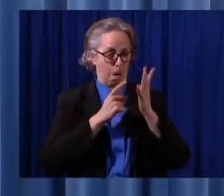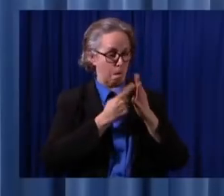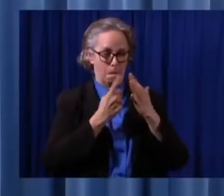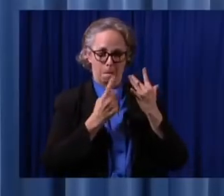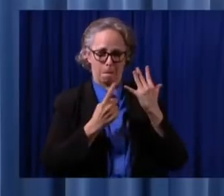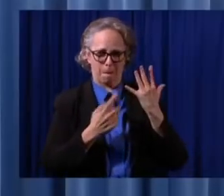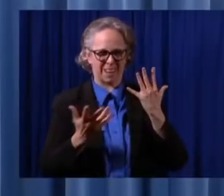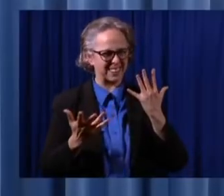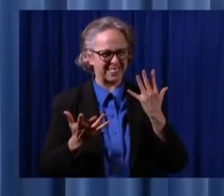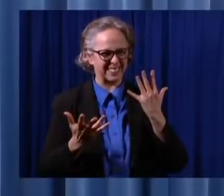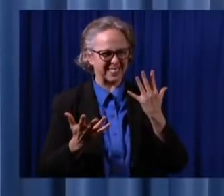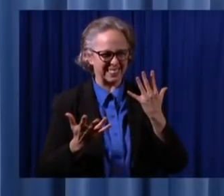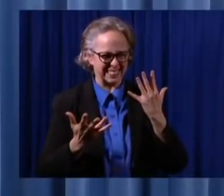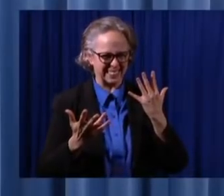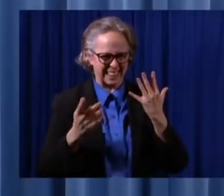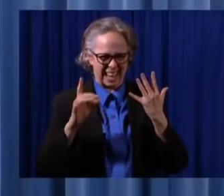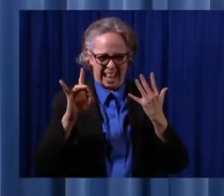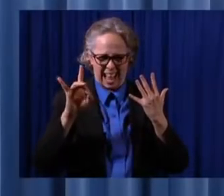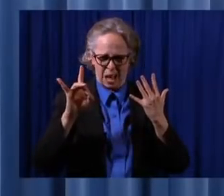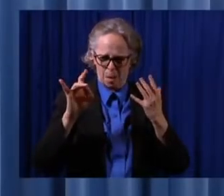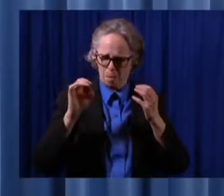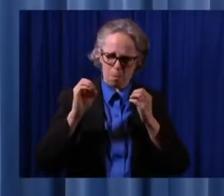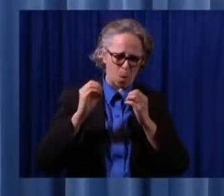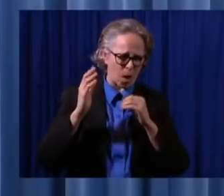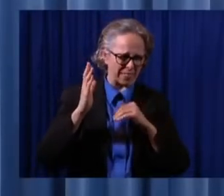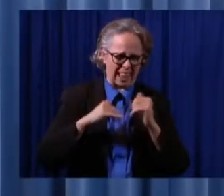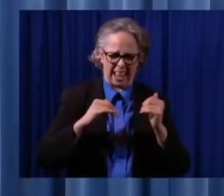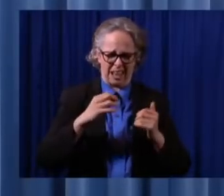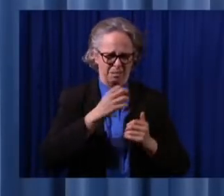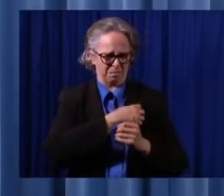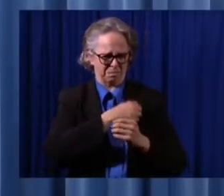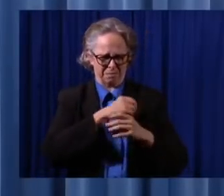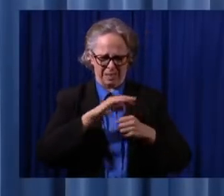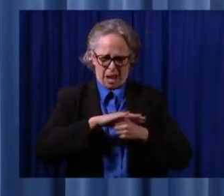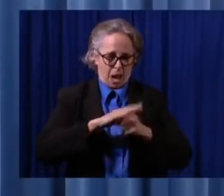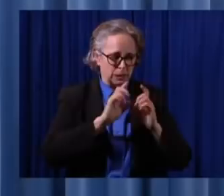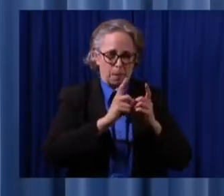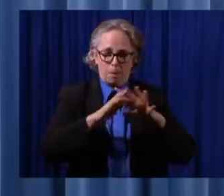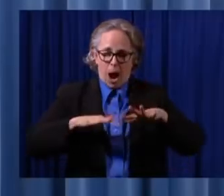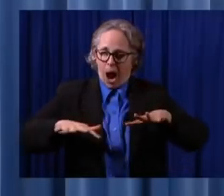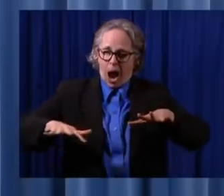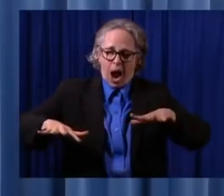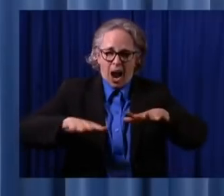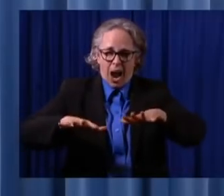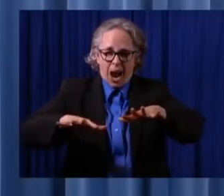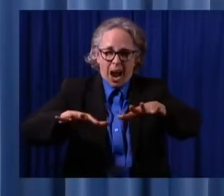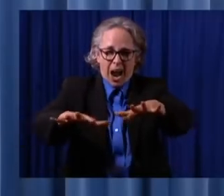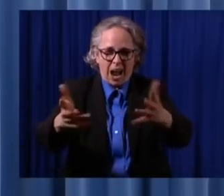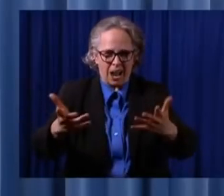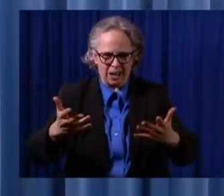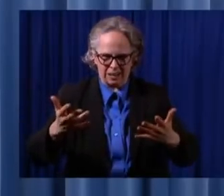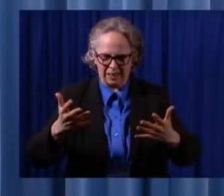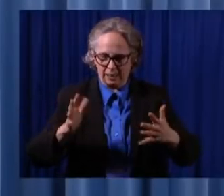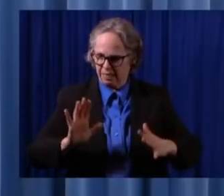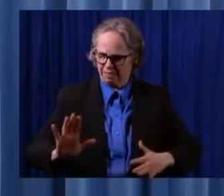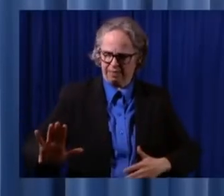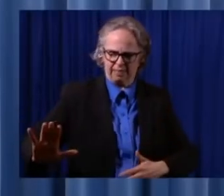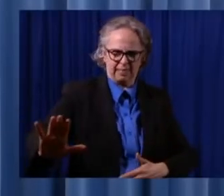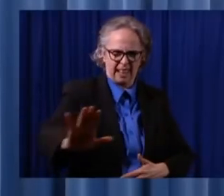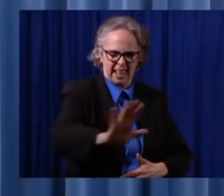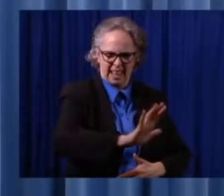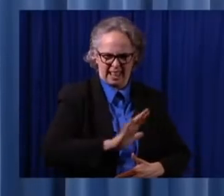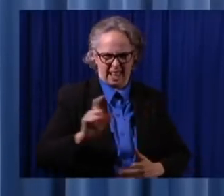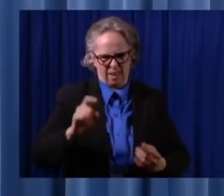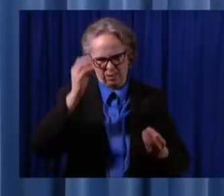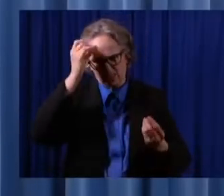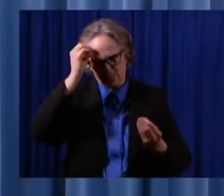800 police departments in the state of Ohio. And so it's the mayors, it's the councils, city managers, all the people involved at the local